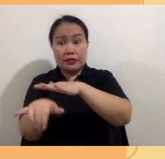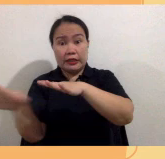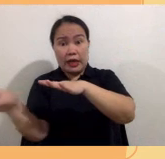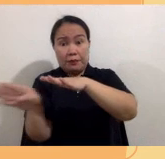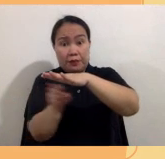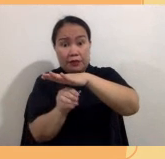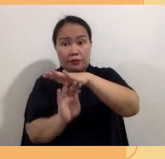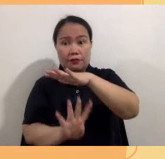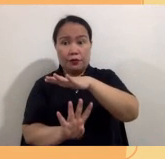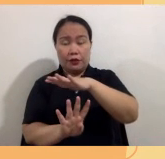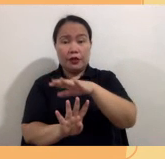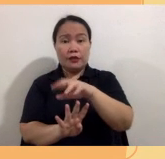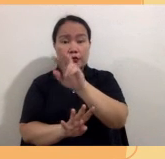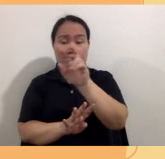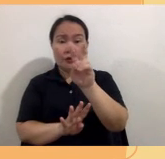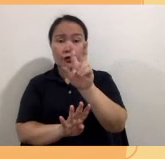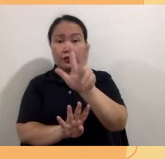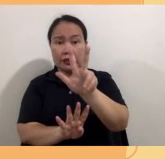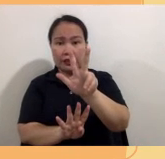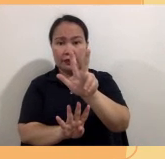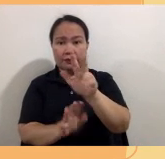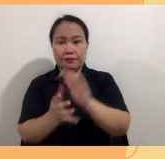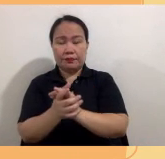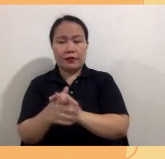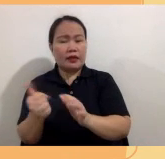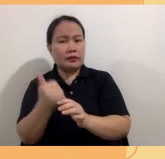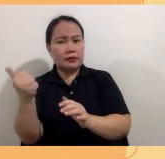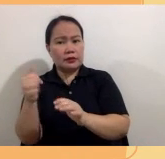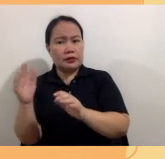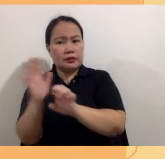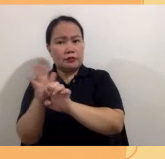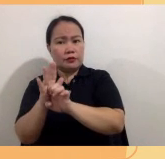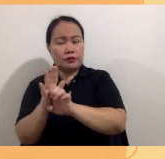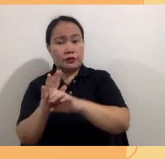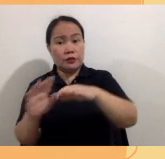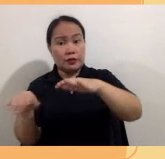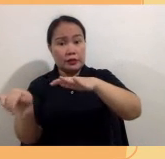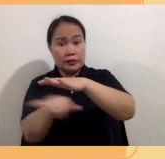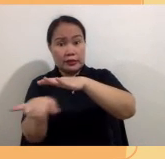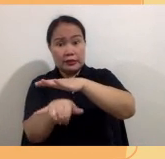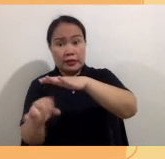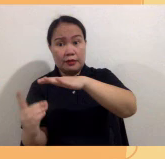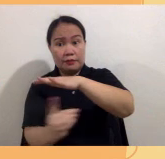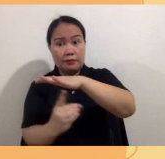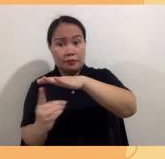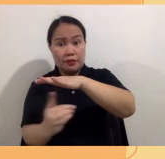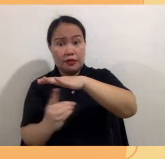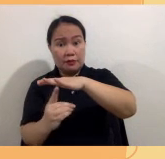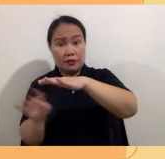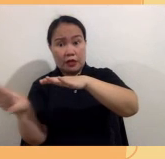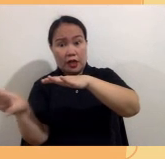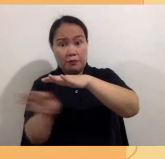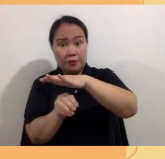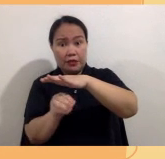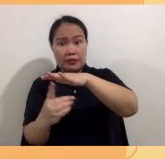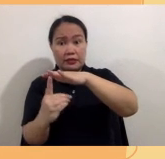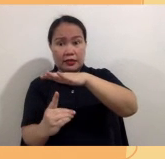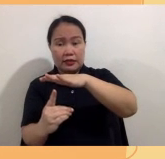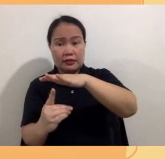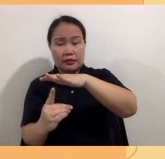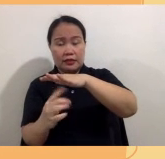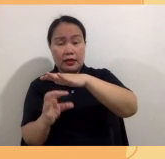then copy the denominator, so we have 3/4. Another example, I have 4 minus 2, so that is 2, and then copy